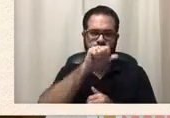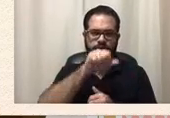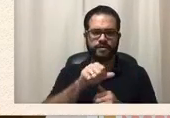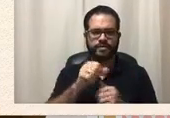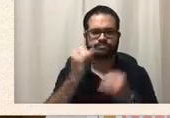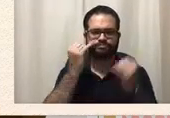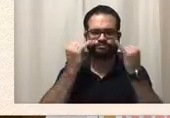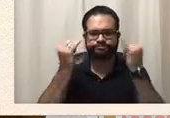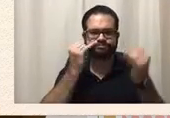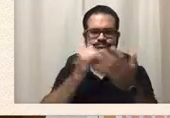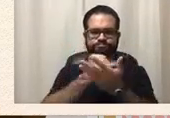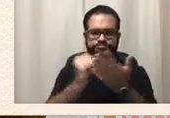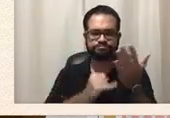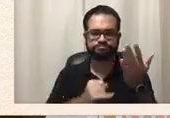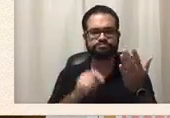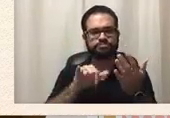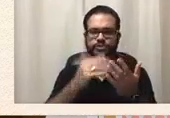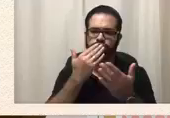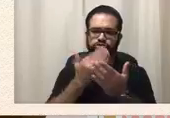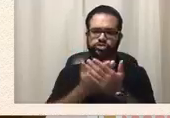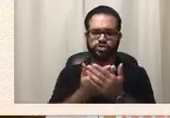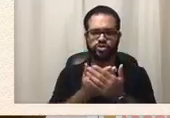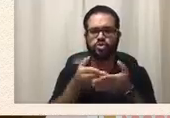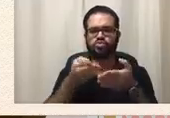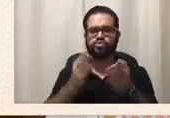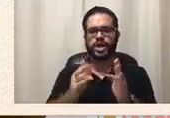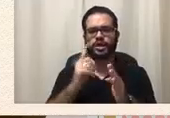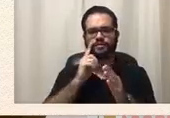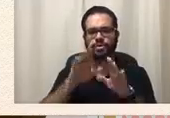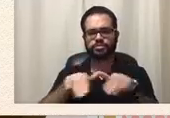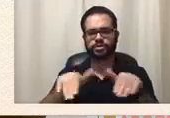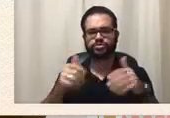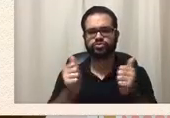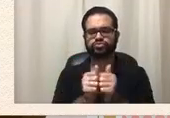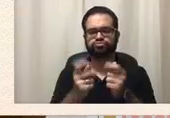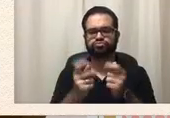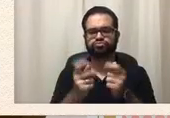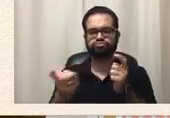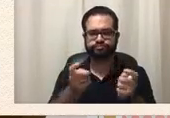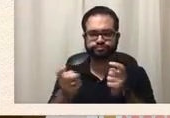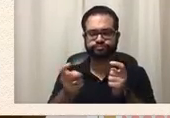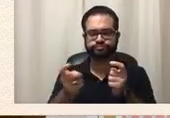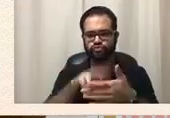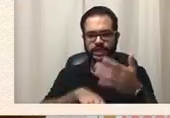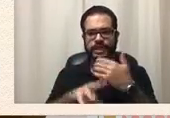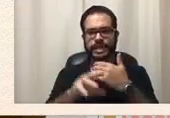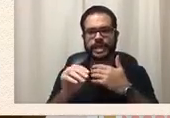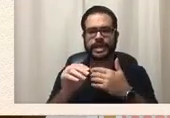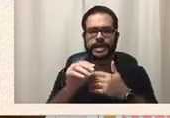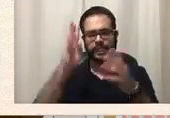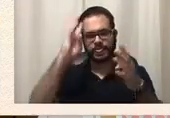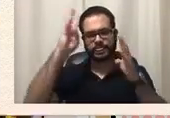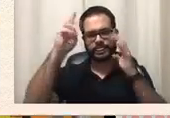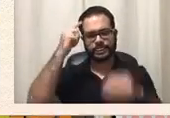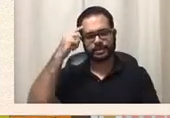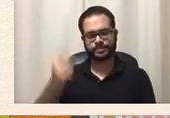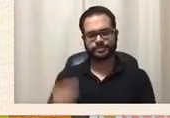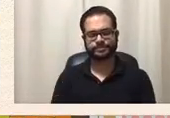This can give you a great way for your child to manipulate, use, read, and creatively think.